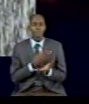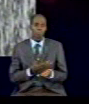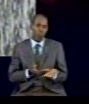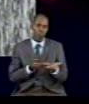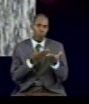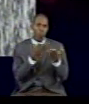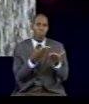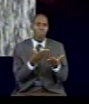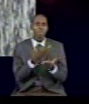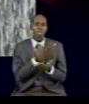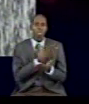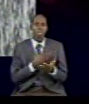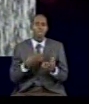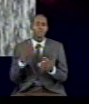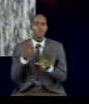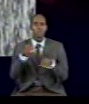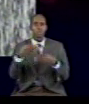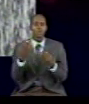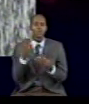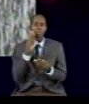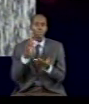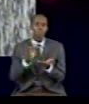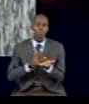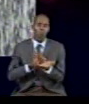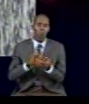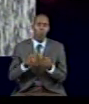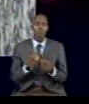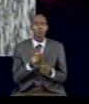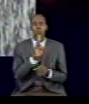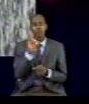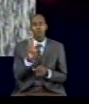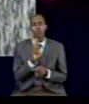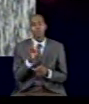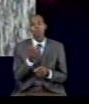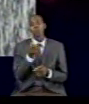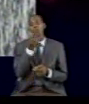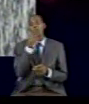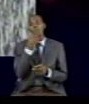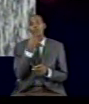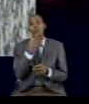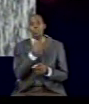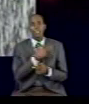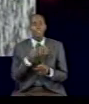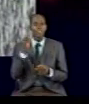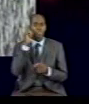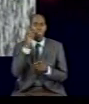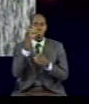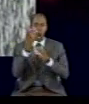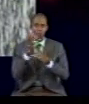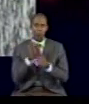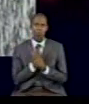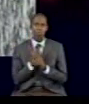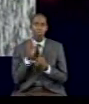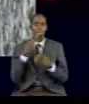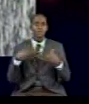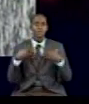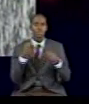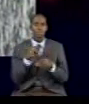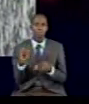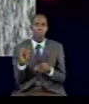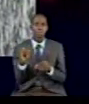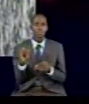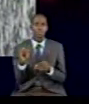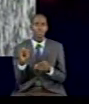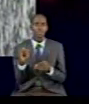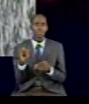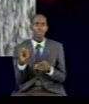have some drugs for me, and he gave the drugs to me, and I took the drugs, and I've gotten my healing. The drug cost just 1,700,